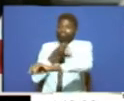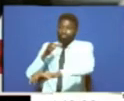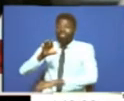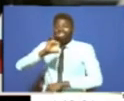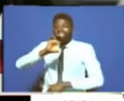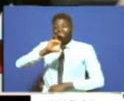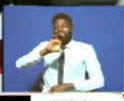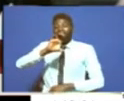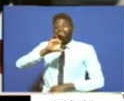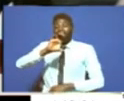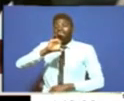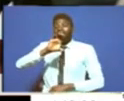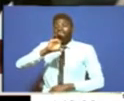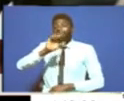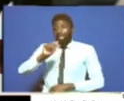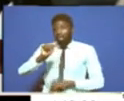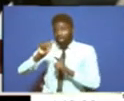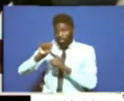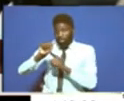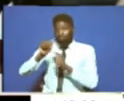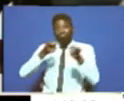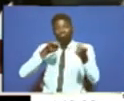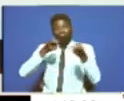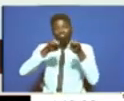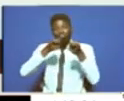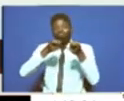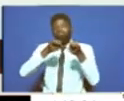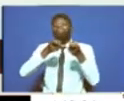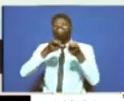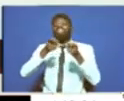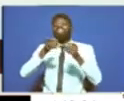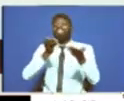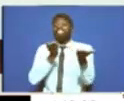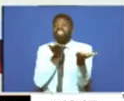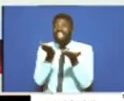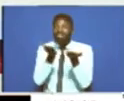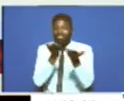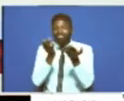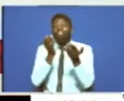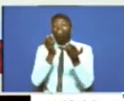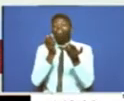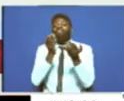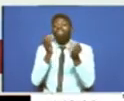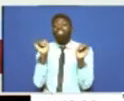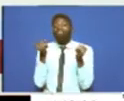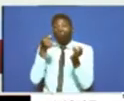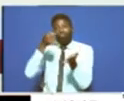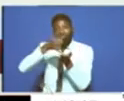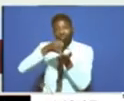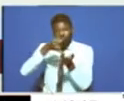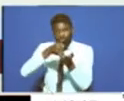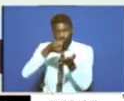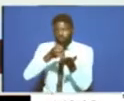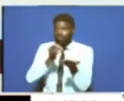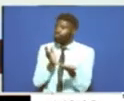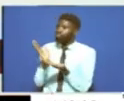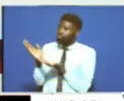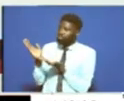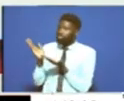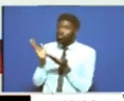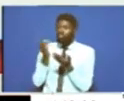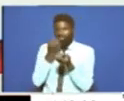the ICT services, including broadcasting in Kenya. We have prescribed a programming code, and